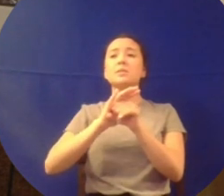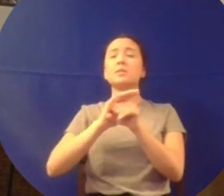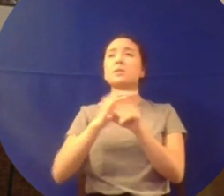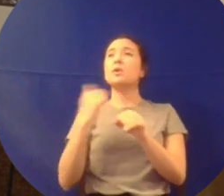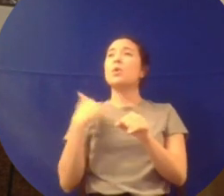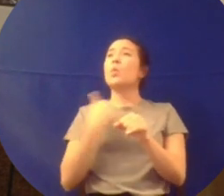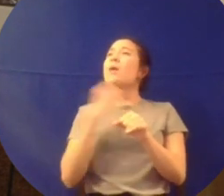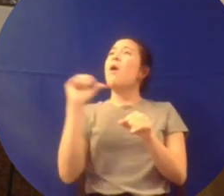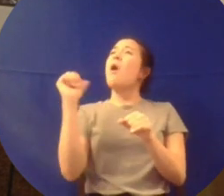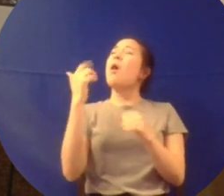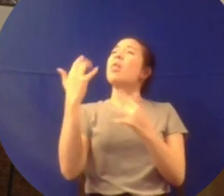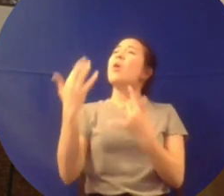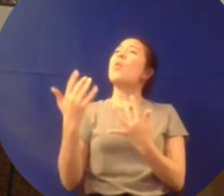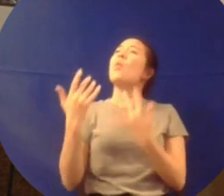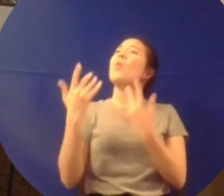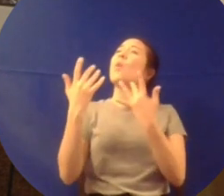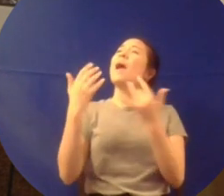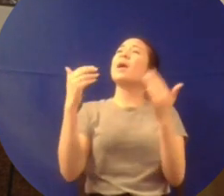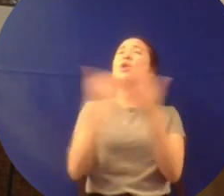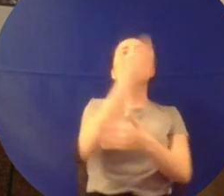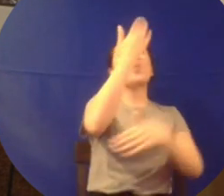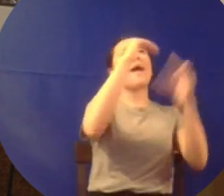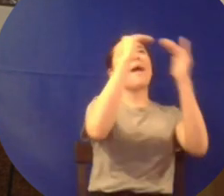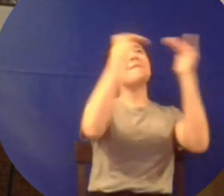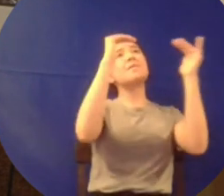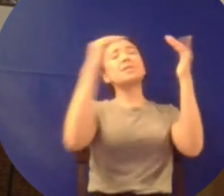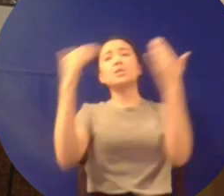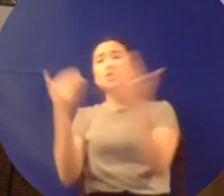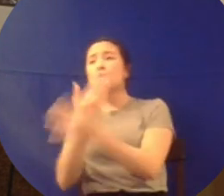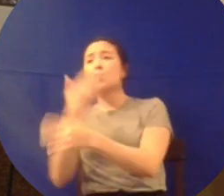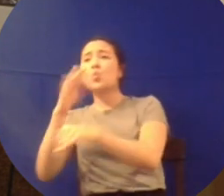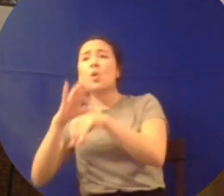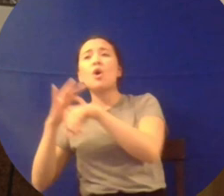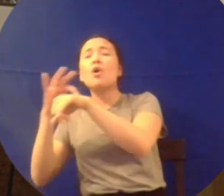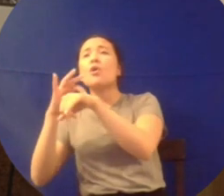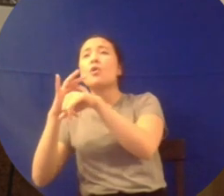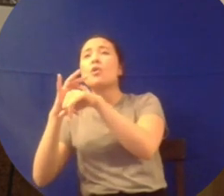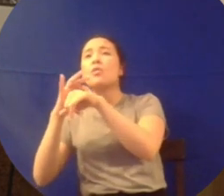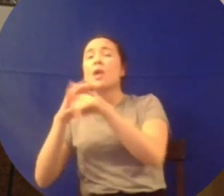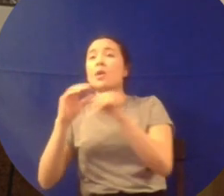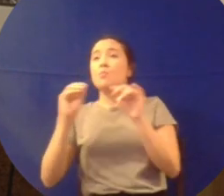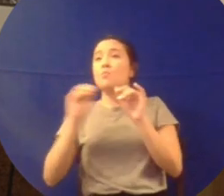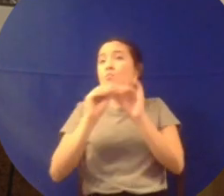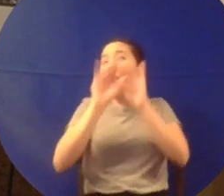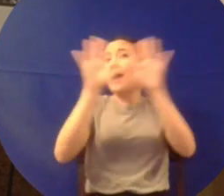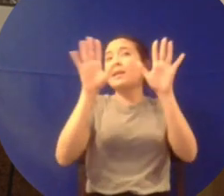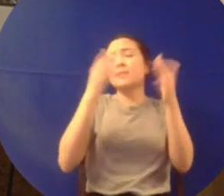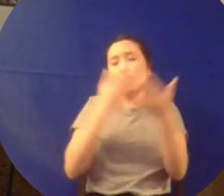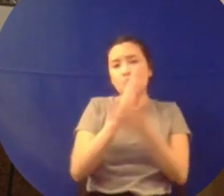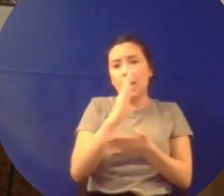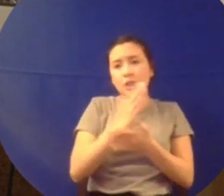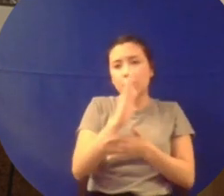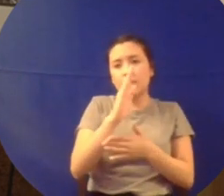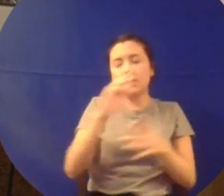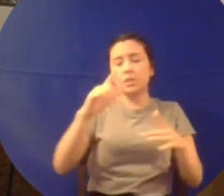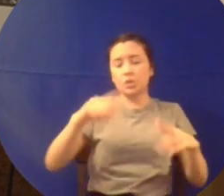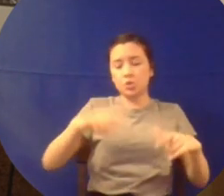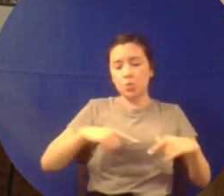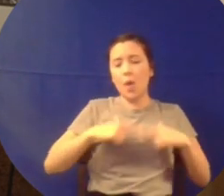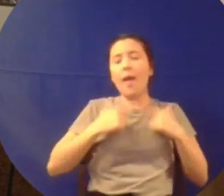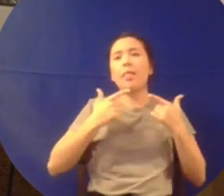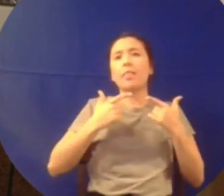new heavens and new earth, in which righteousness dwells. Therefore,